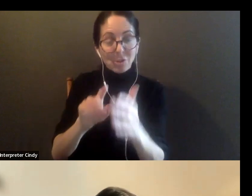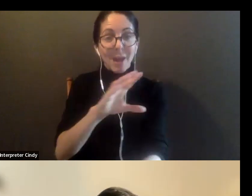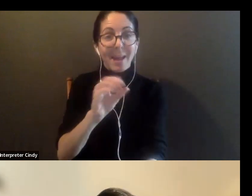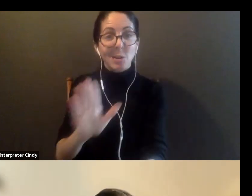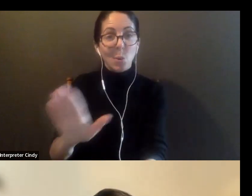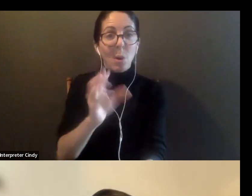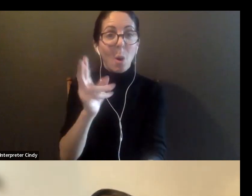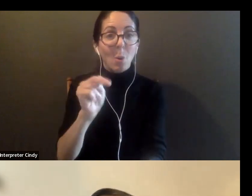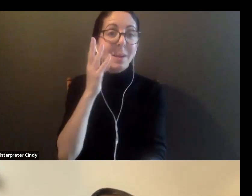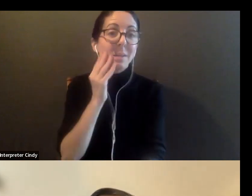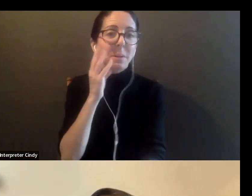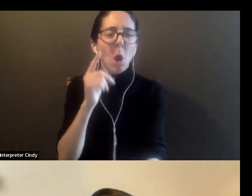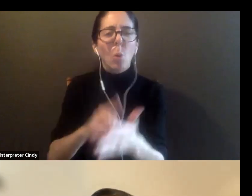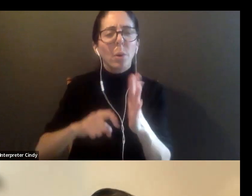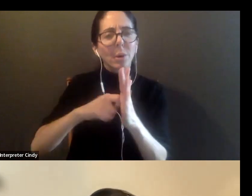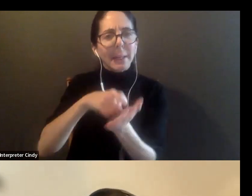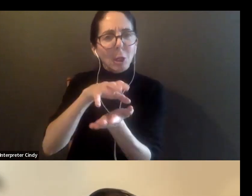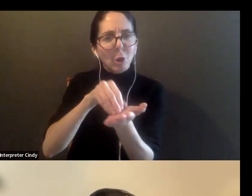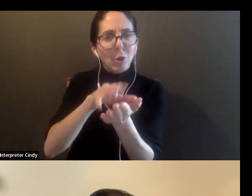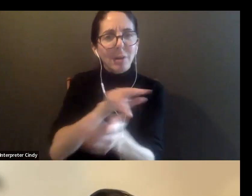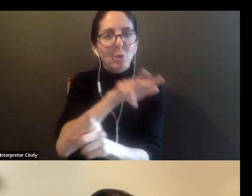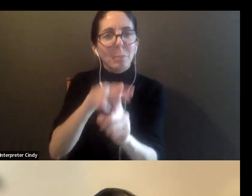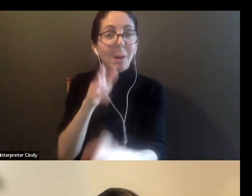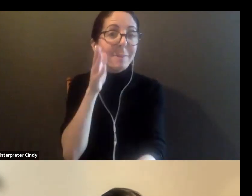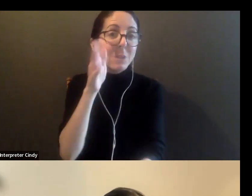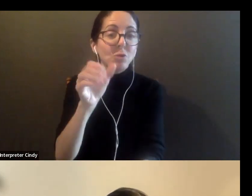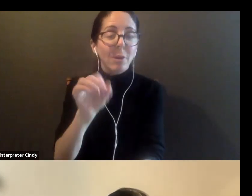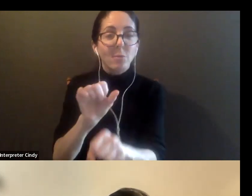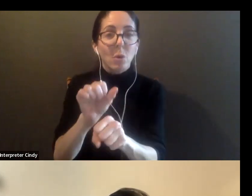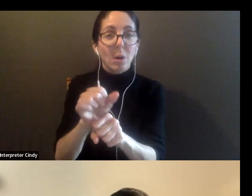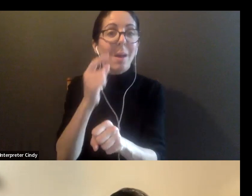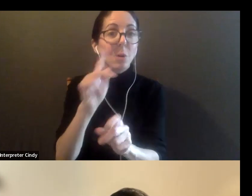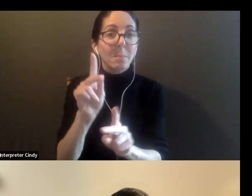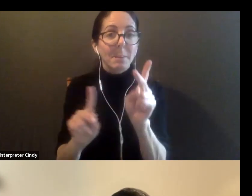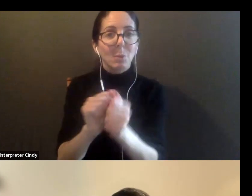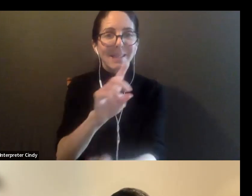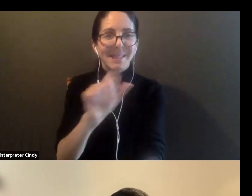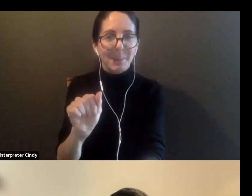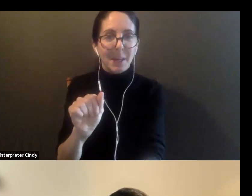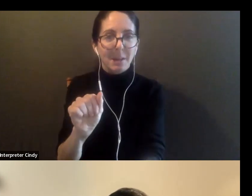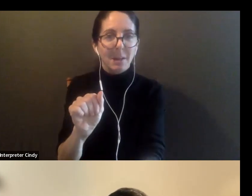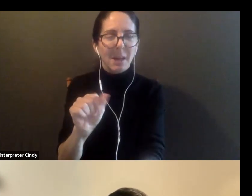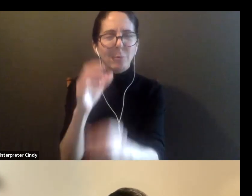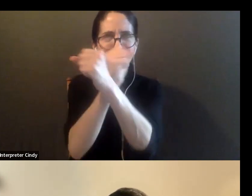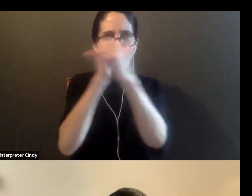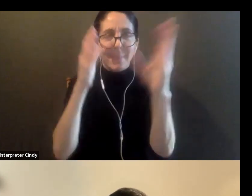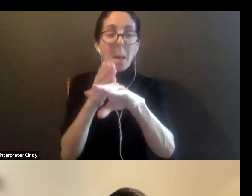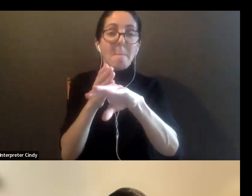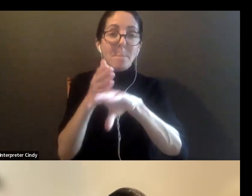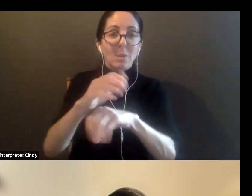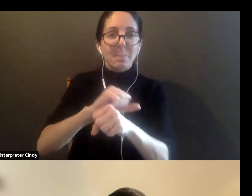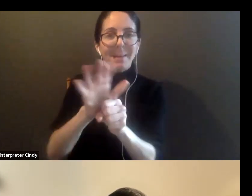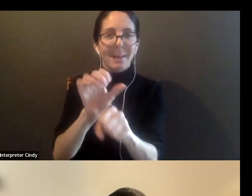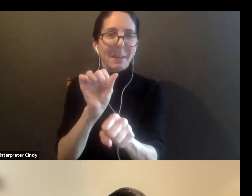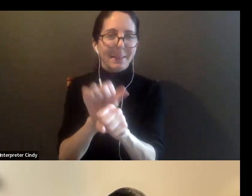experience, what are key learnings that should be applied to the future of work for people with disabilities in a post-pandemic labor market?